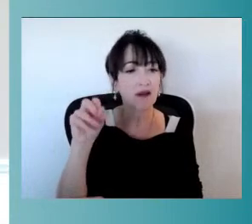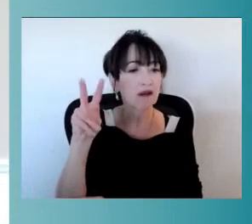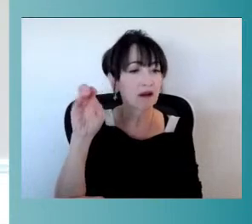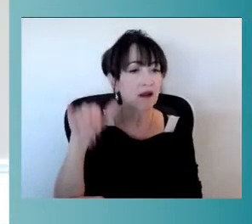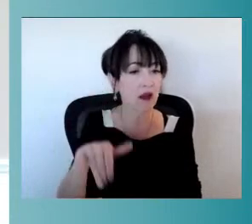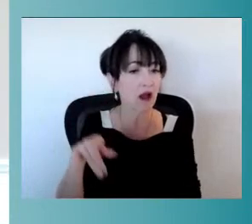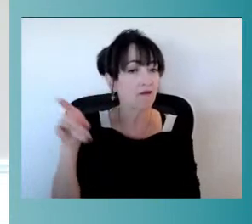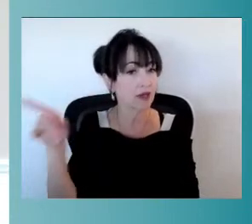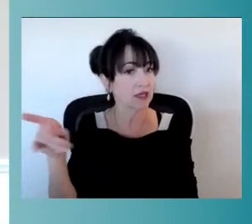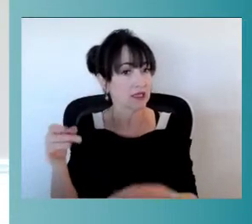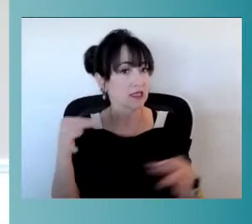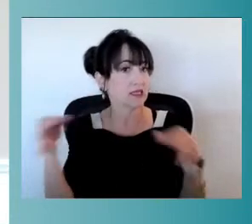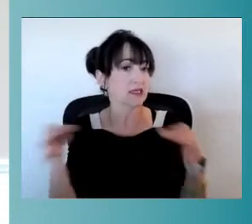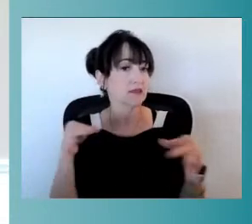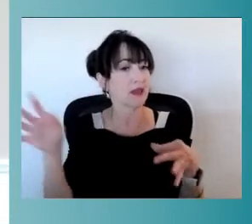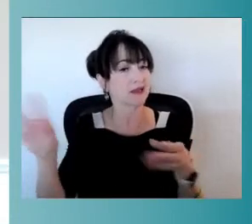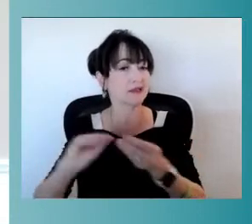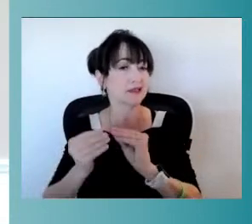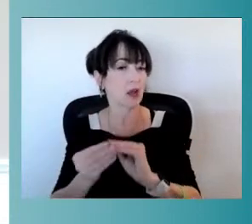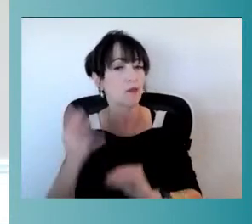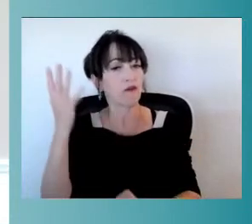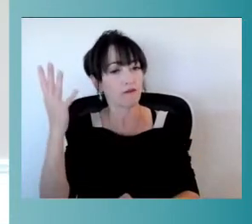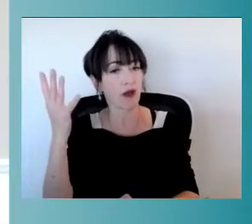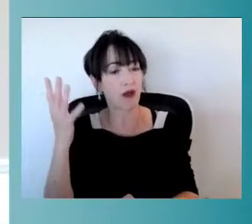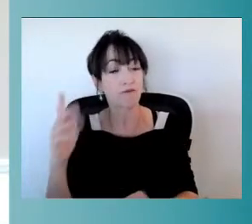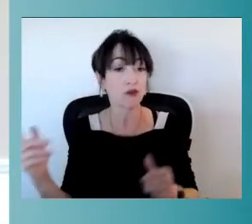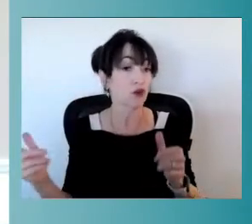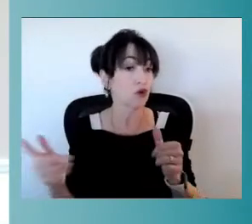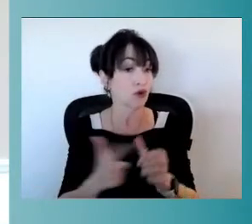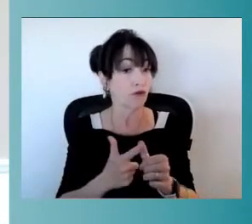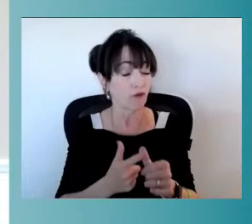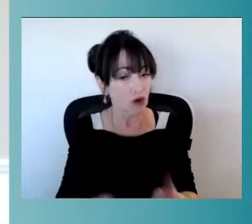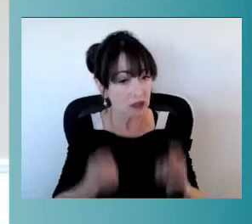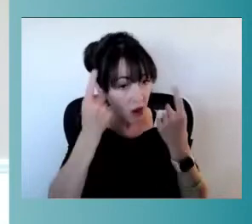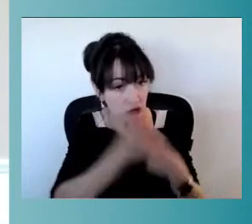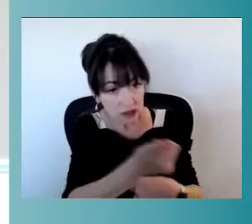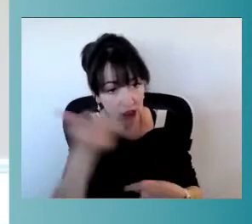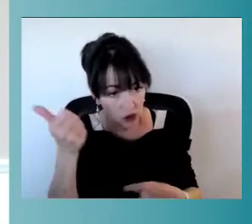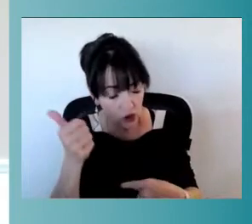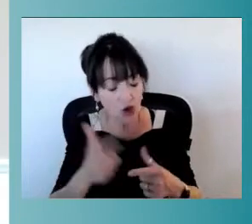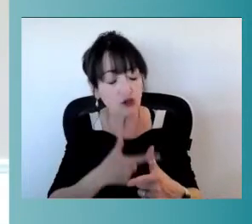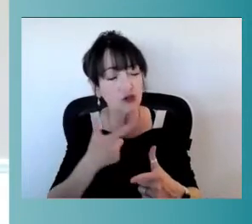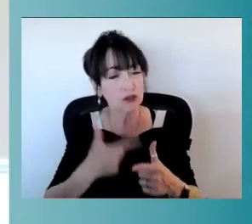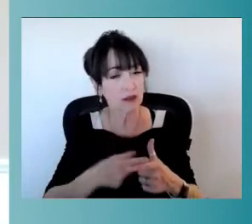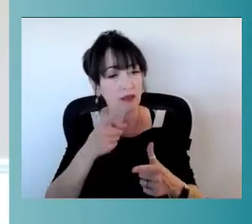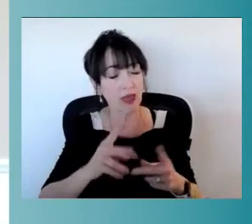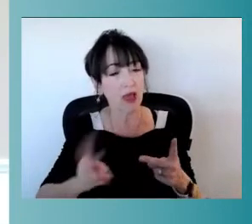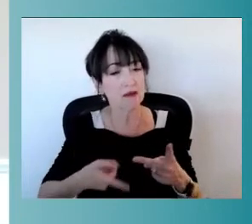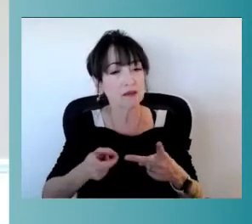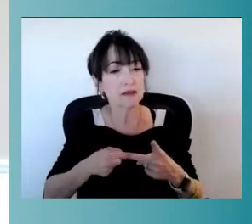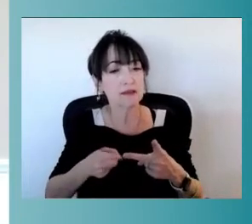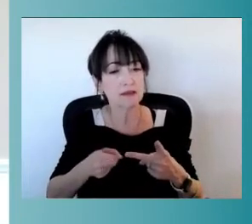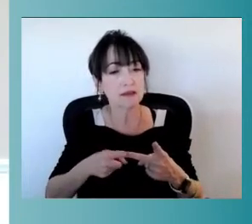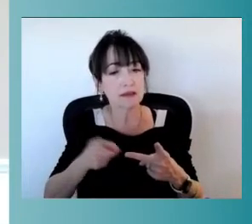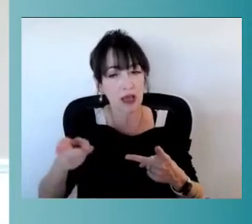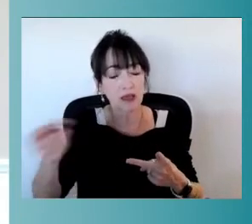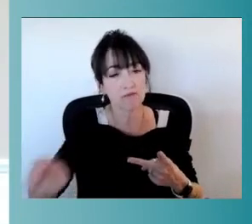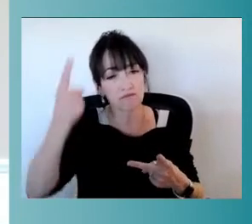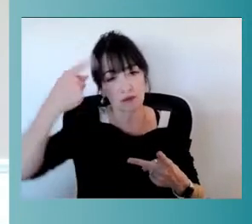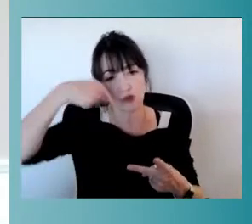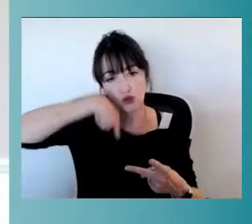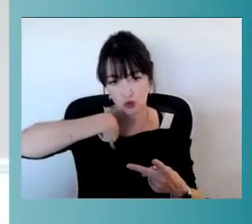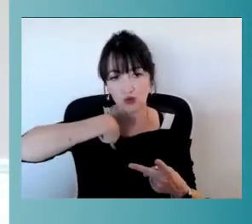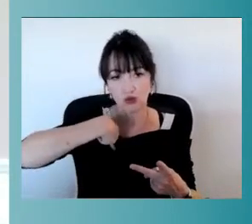be understood. And those of you in this business know that empathic listening